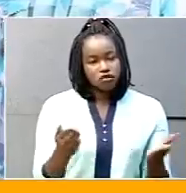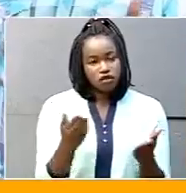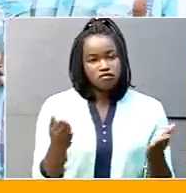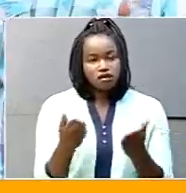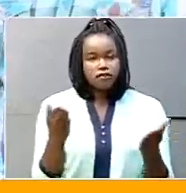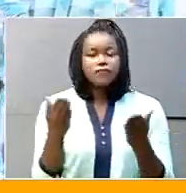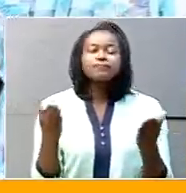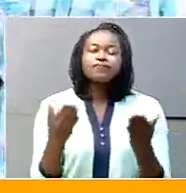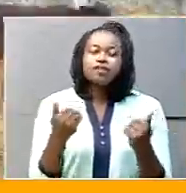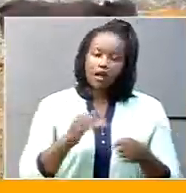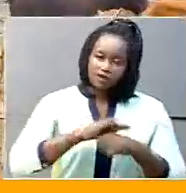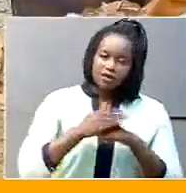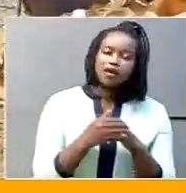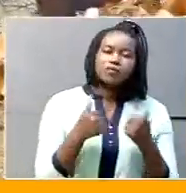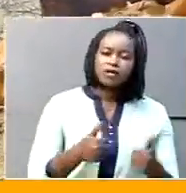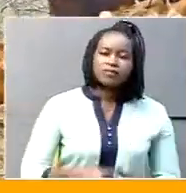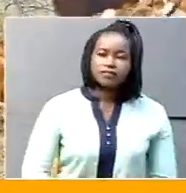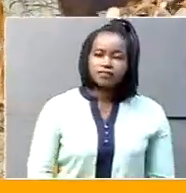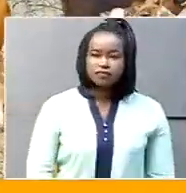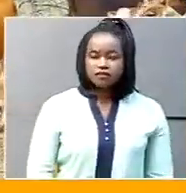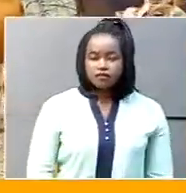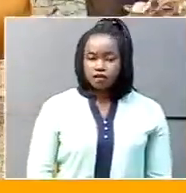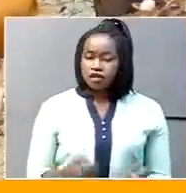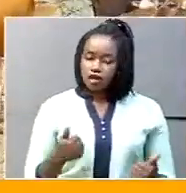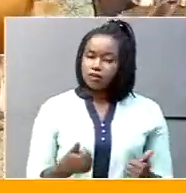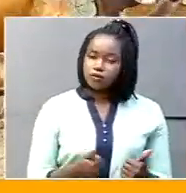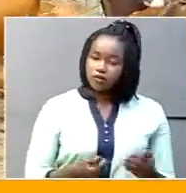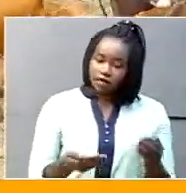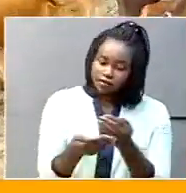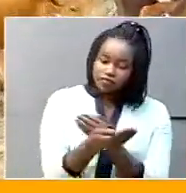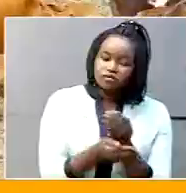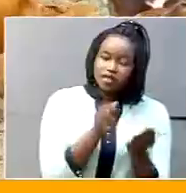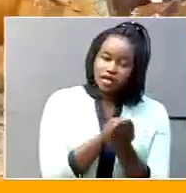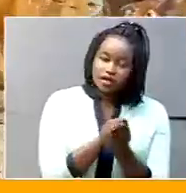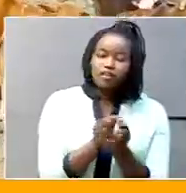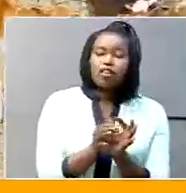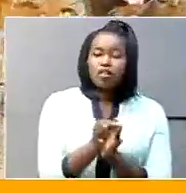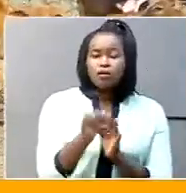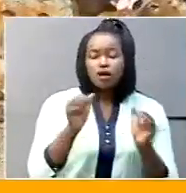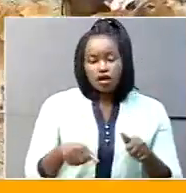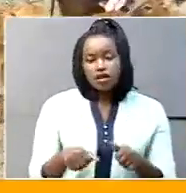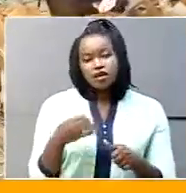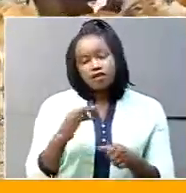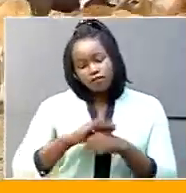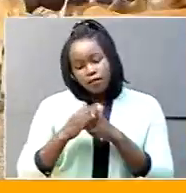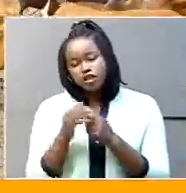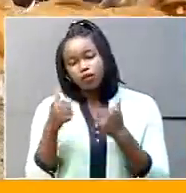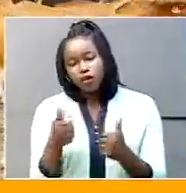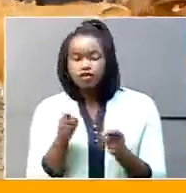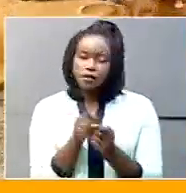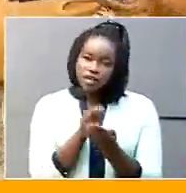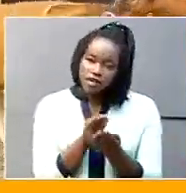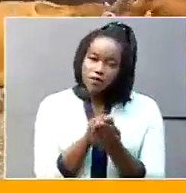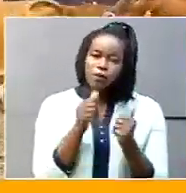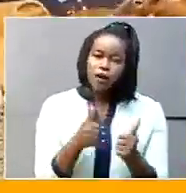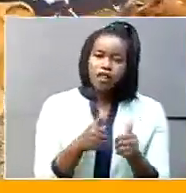this time they are making the hay. Hay can be kept for a longer period if properly made and correctly stored under